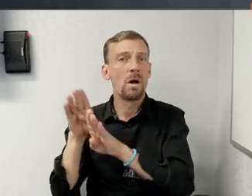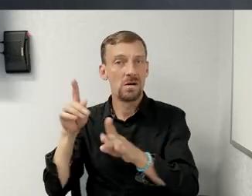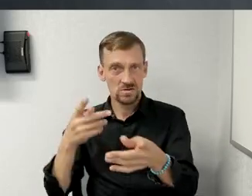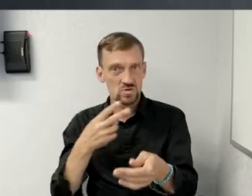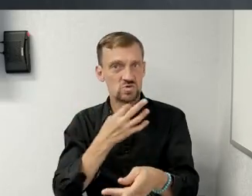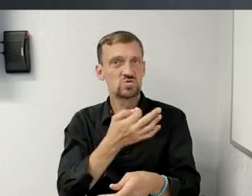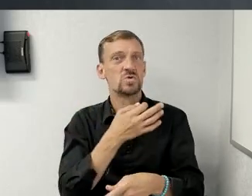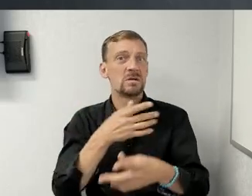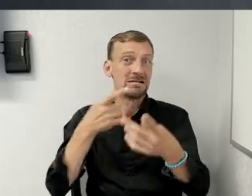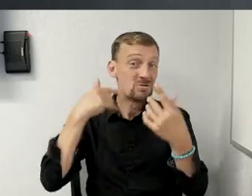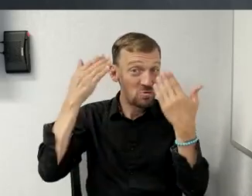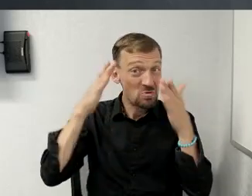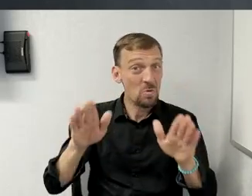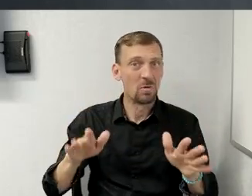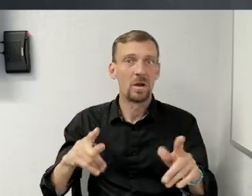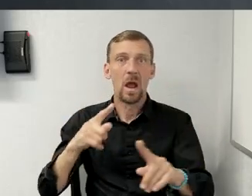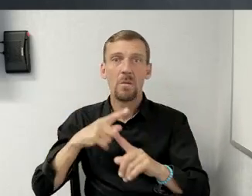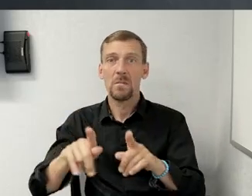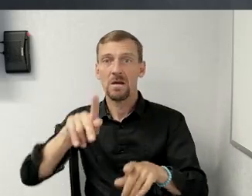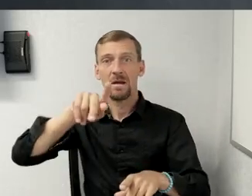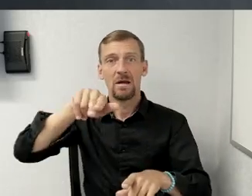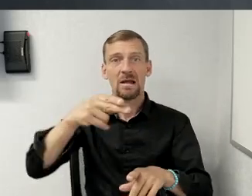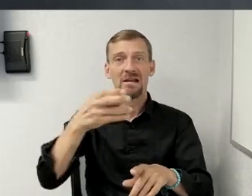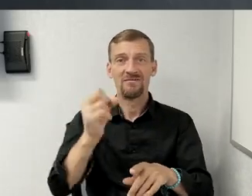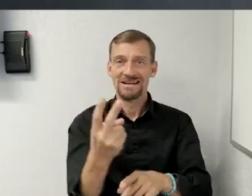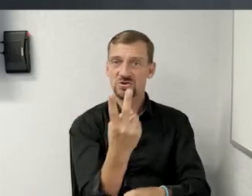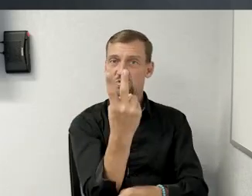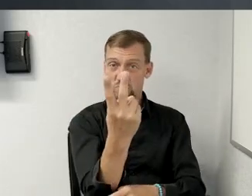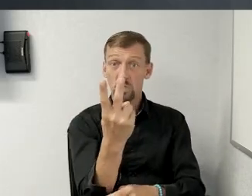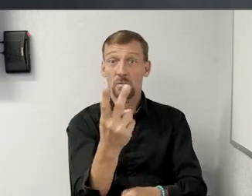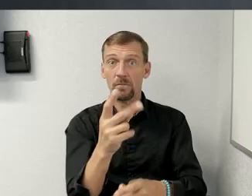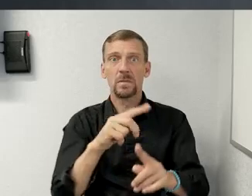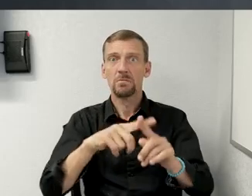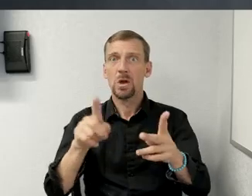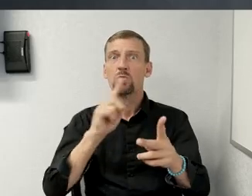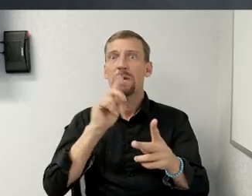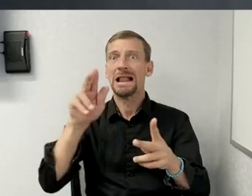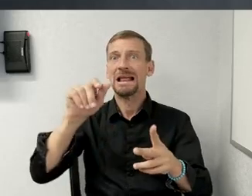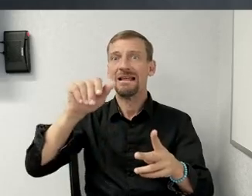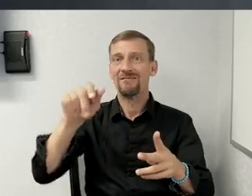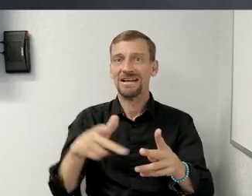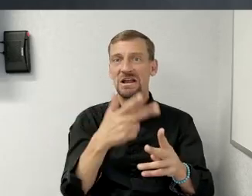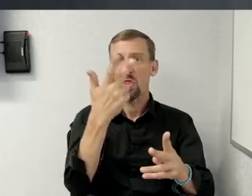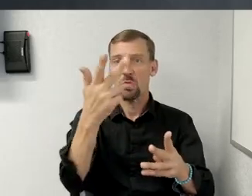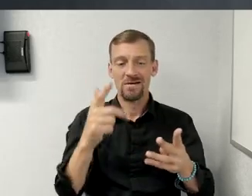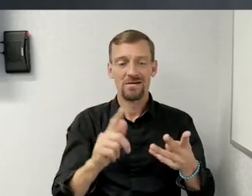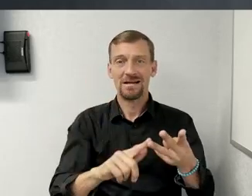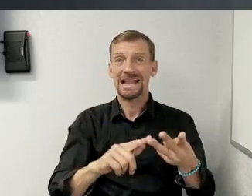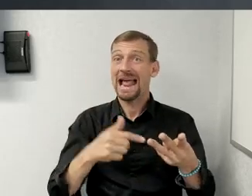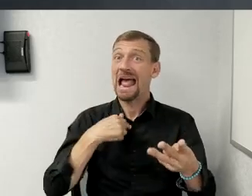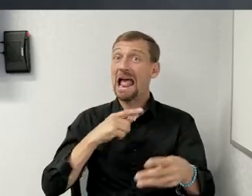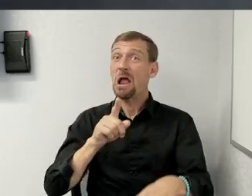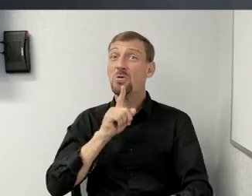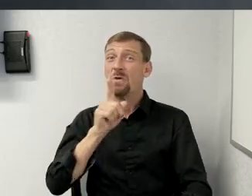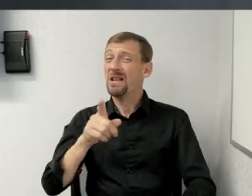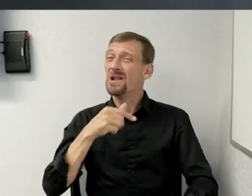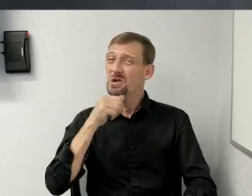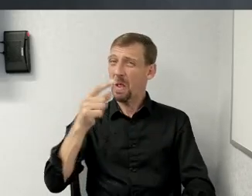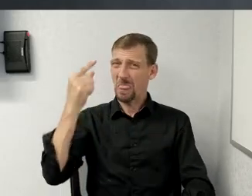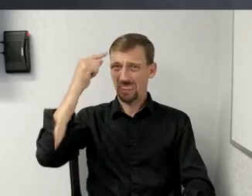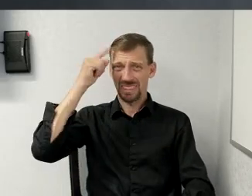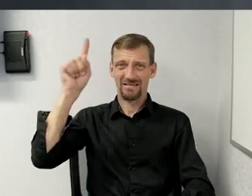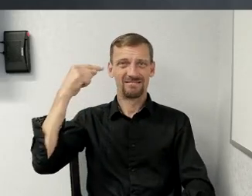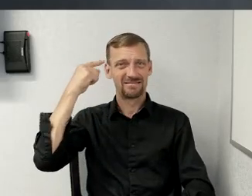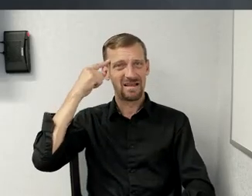second phase of Phase 2 allows some of that to happen as well. But Phase 3, actually, I don't think the governor, what I was just reading, I don't think the governor